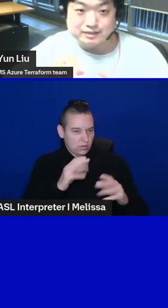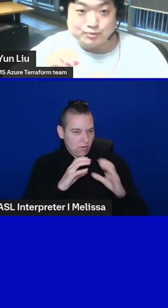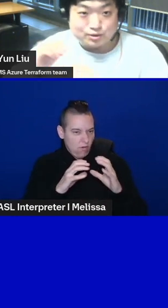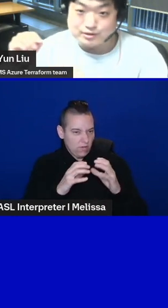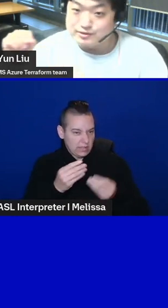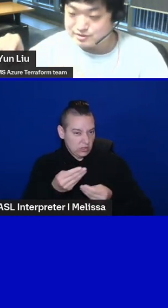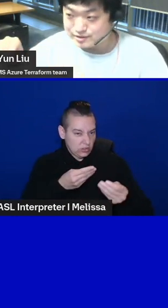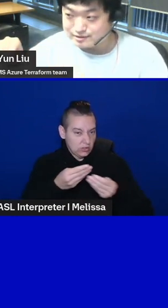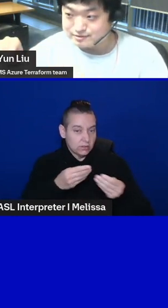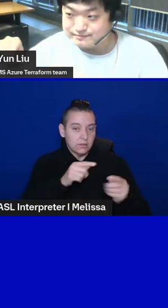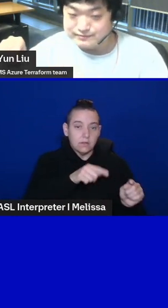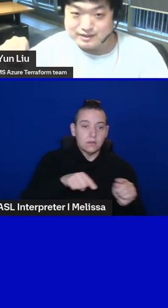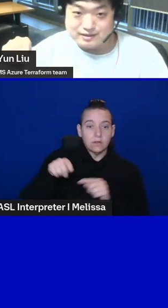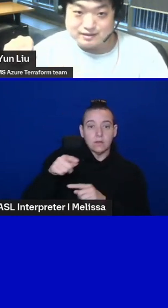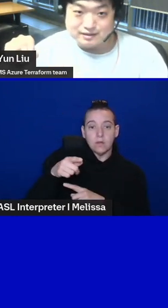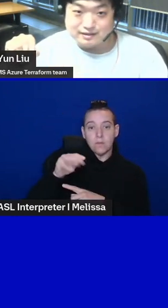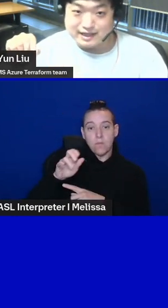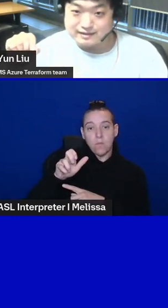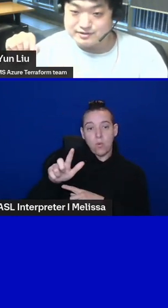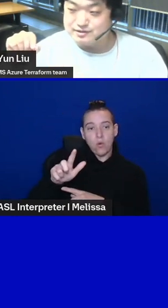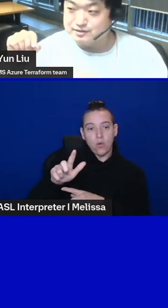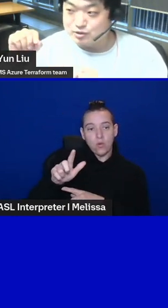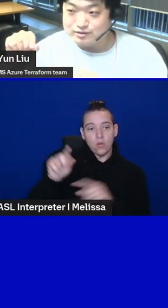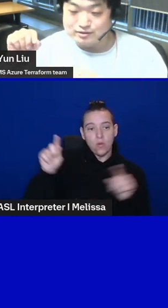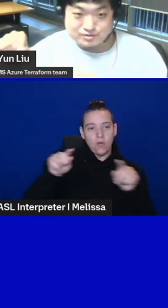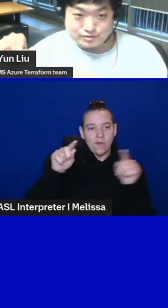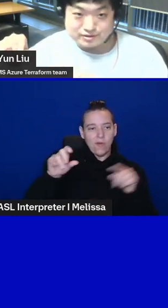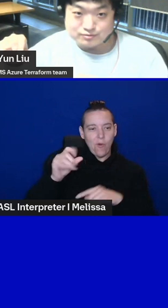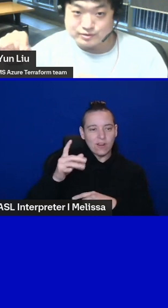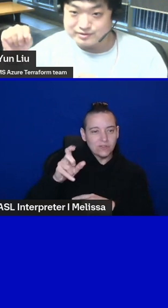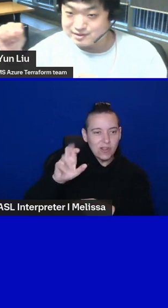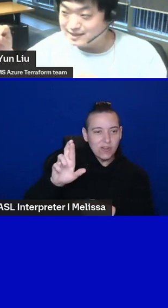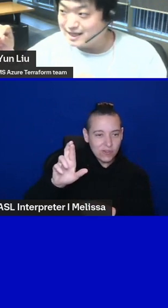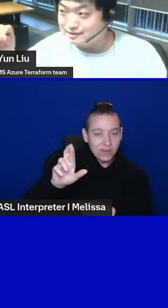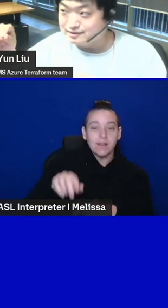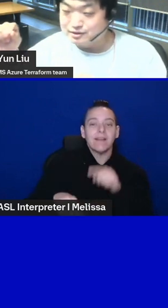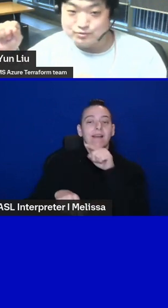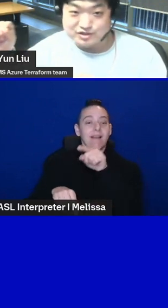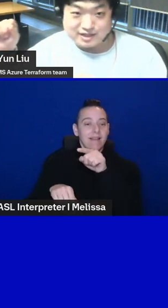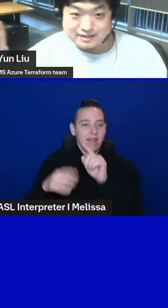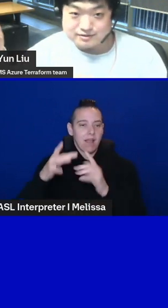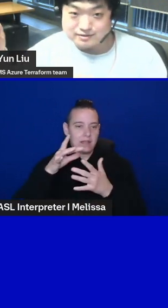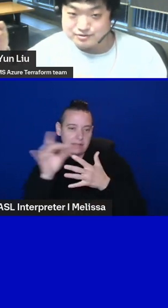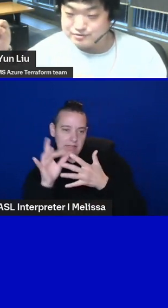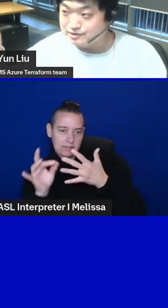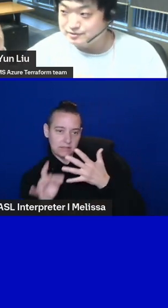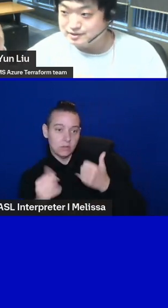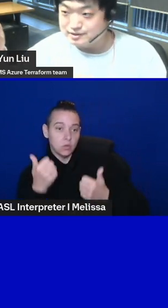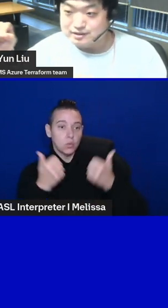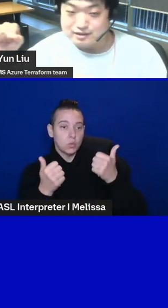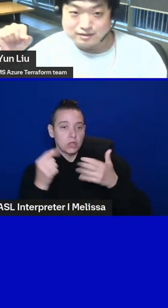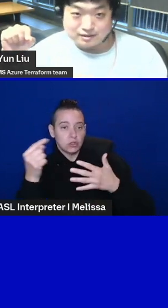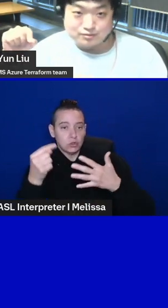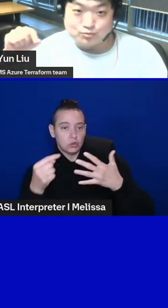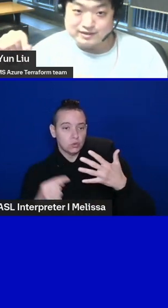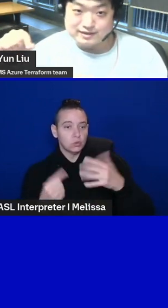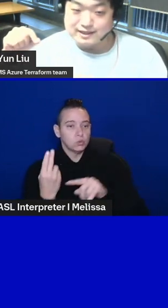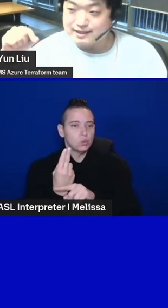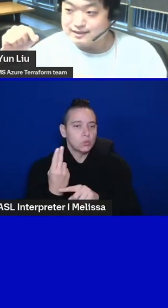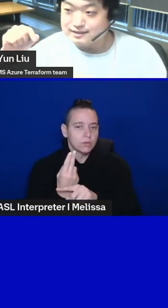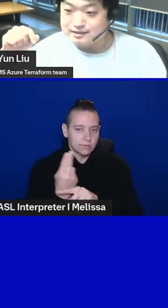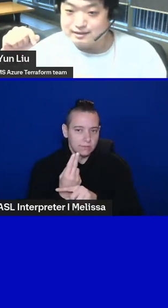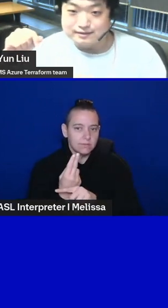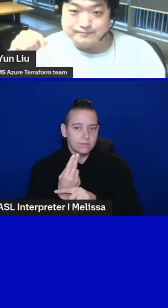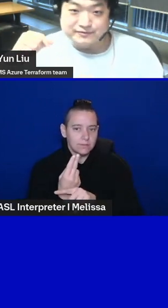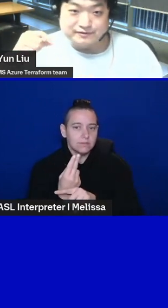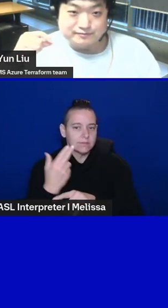to the portal orchestrator, and the portal orchestrator will select which handler to use when